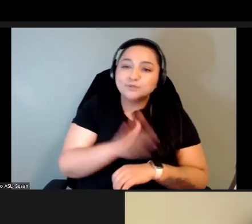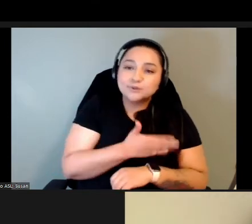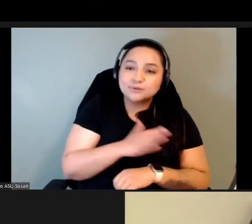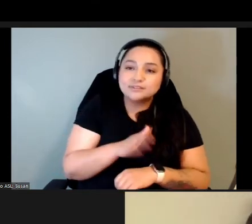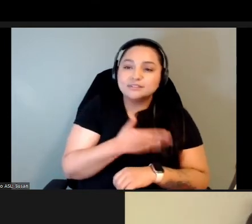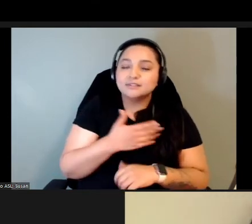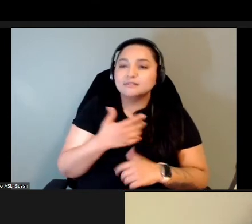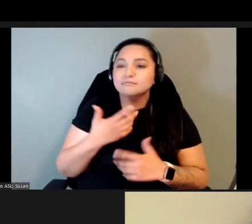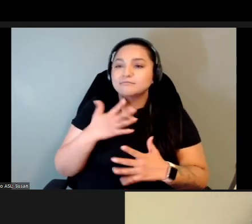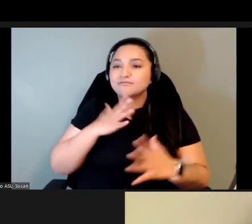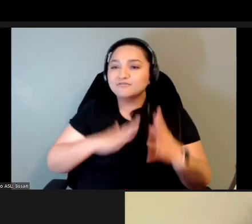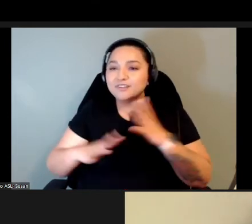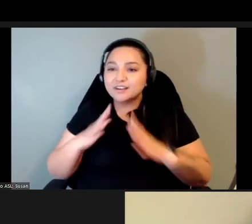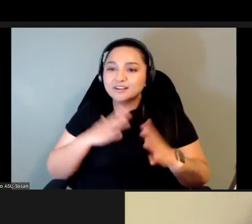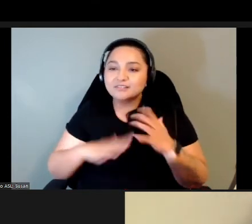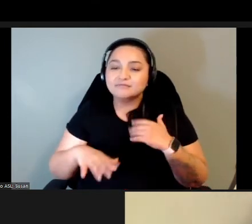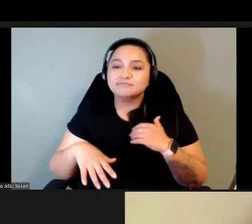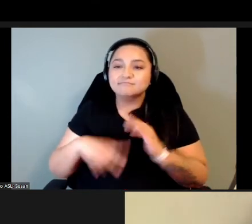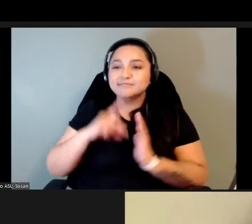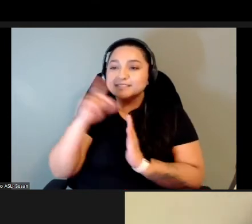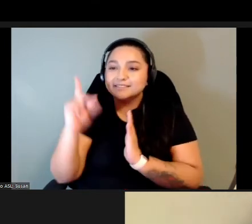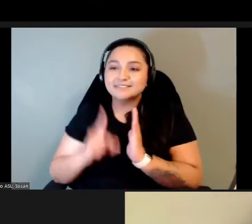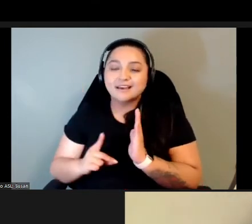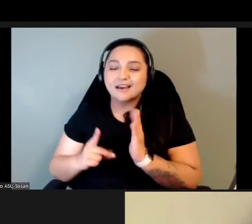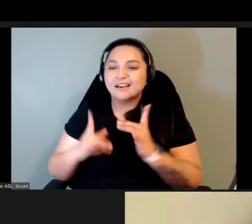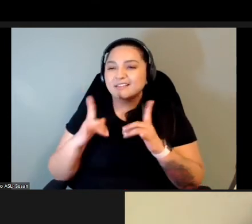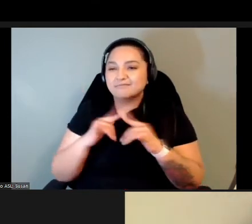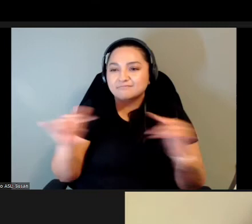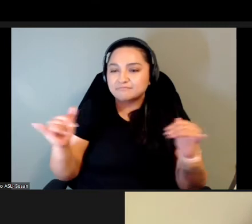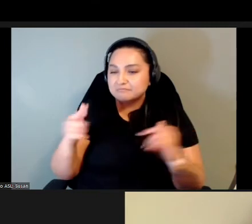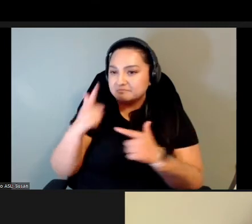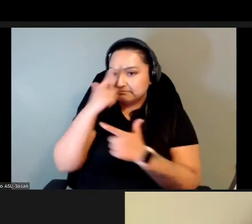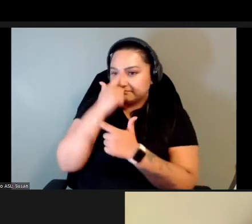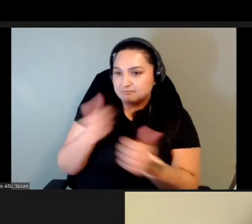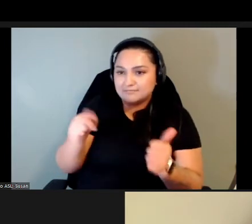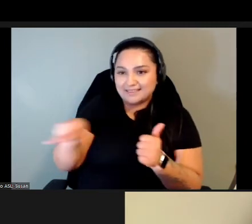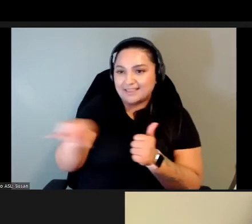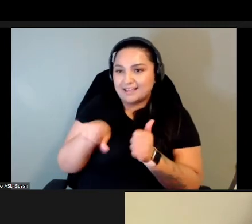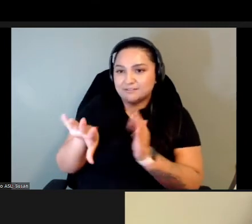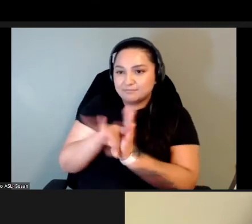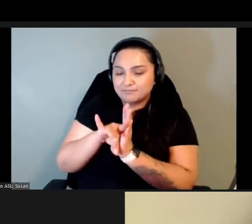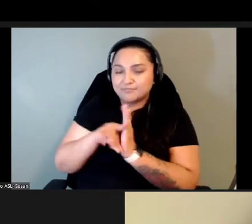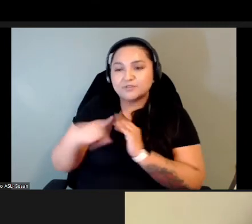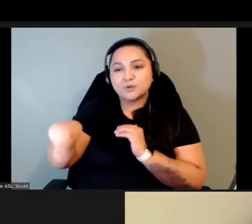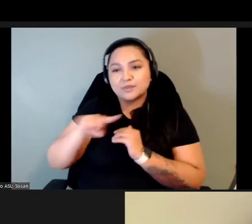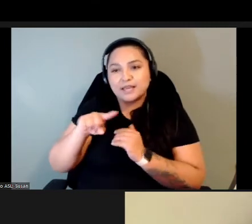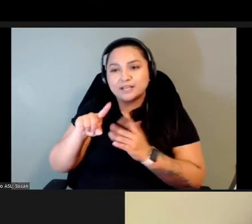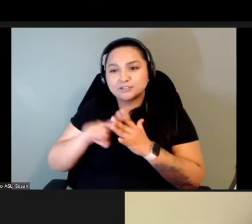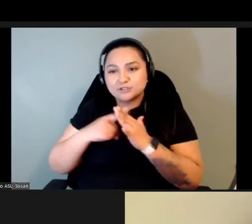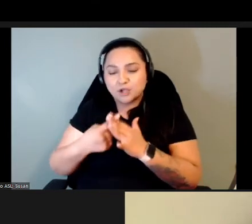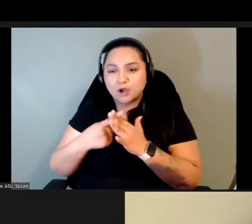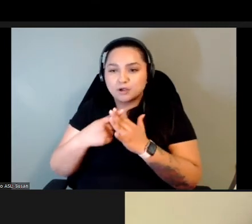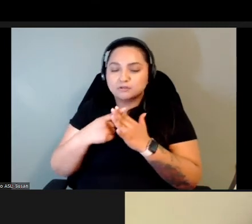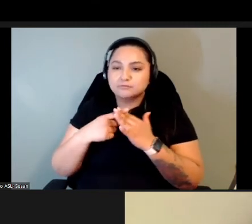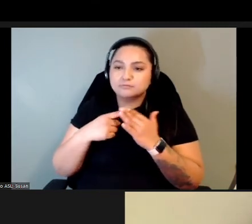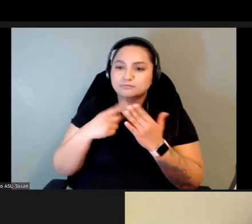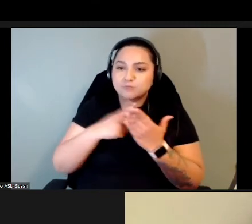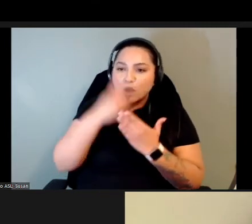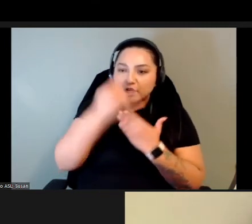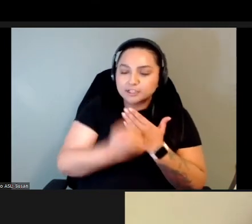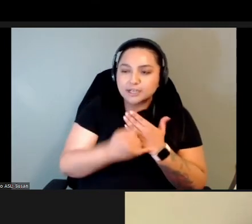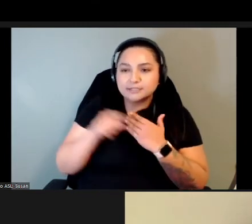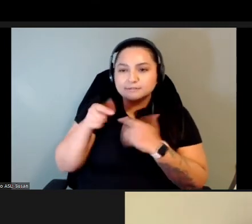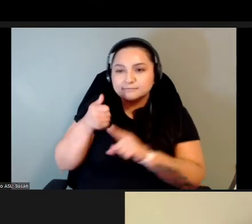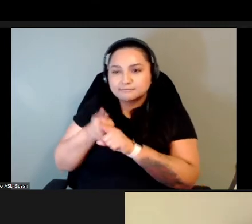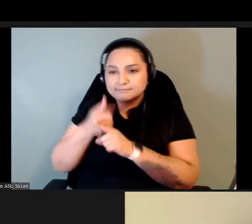choose. And they start working on projects, so they need to think on how do we make the business model, but how do we make